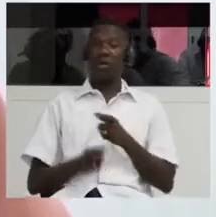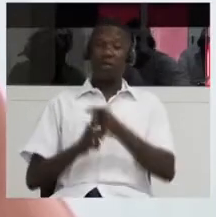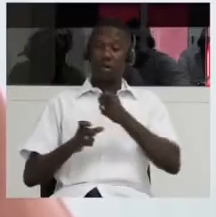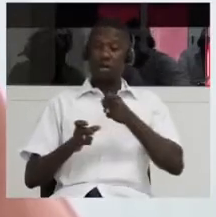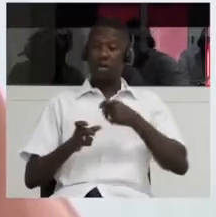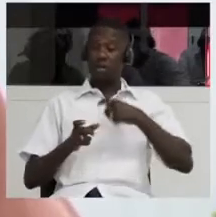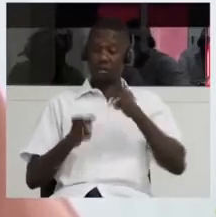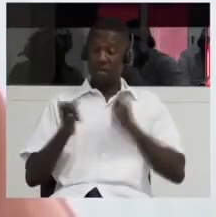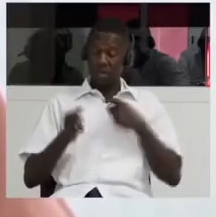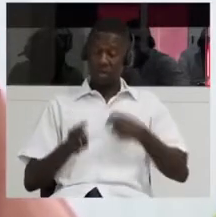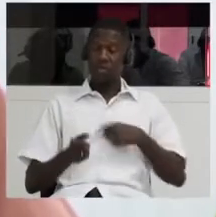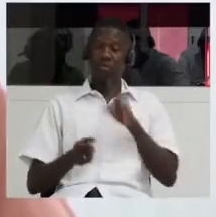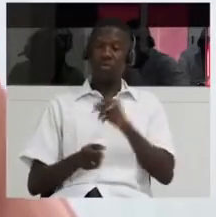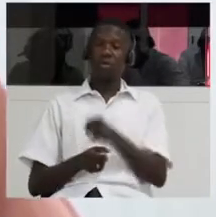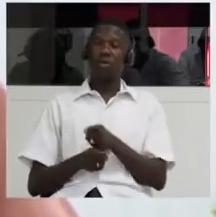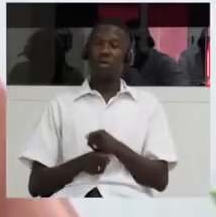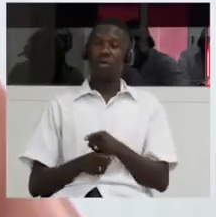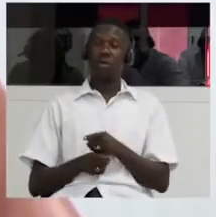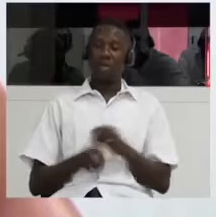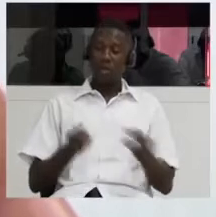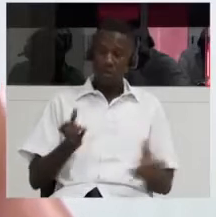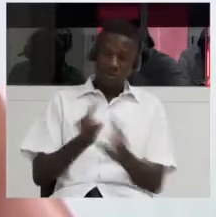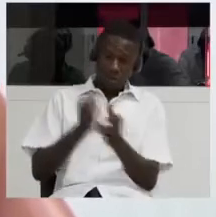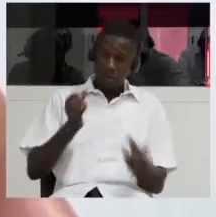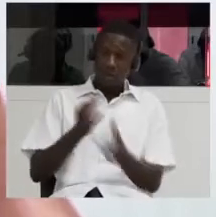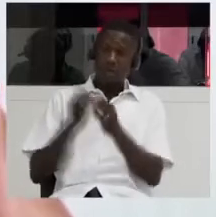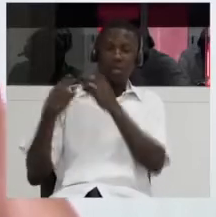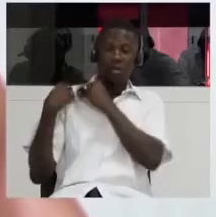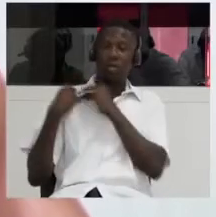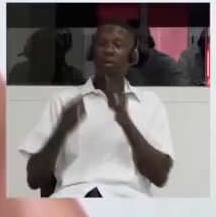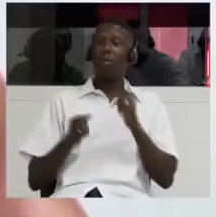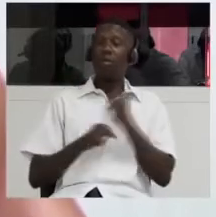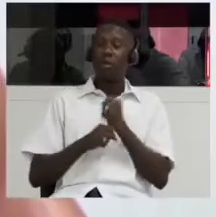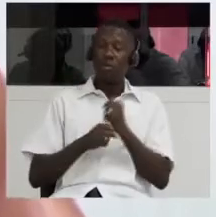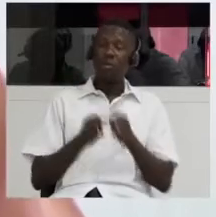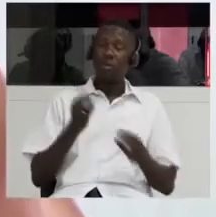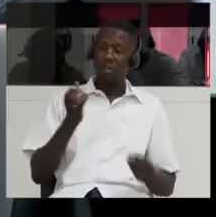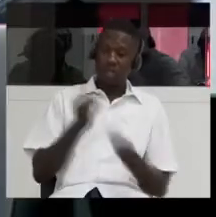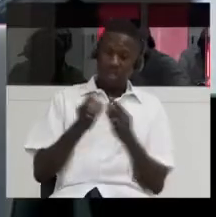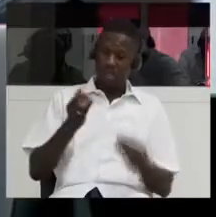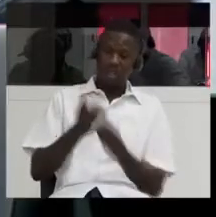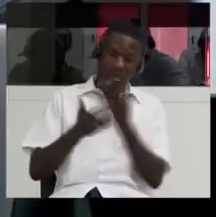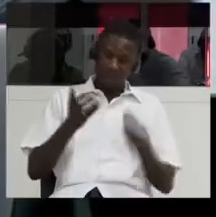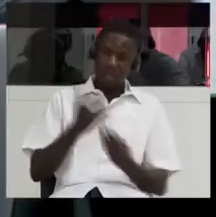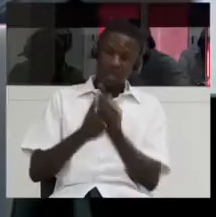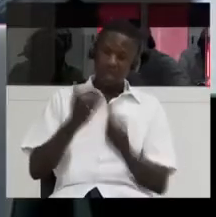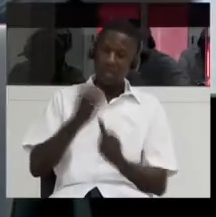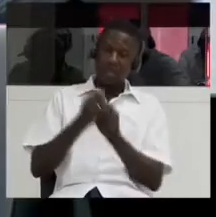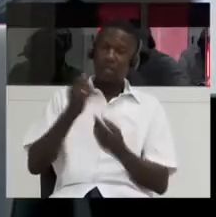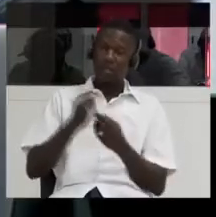is only to make sure the belt enters the chamber smoothly. And if the firer can't do